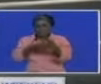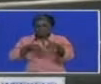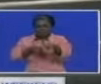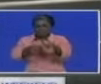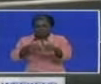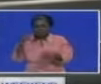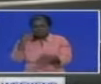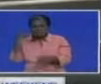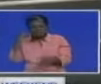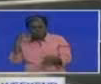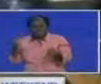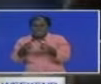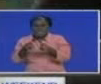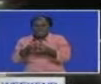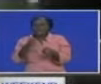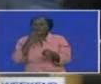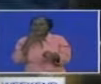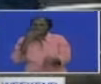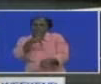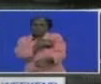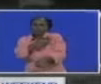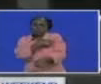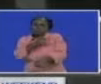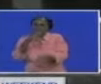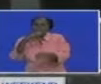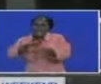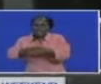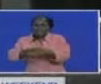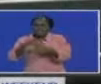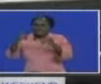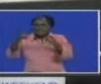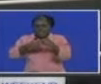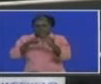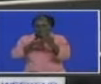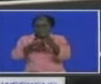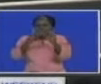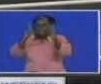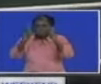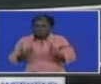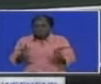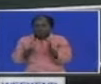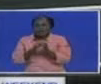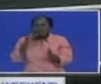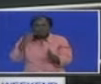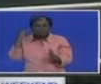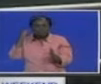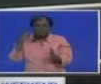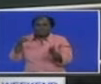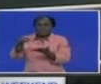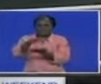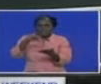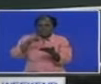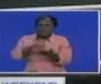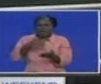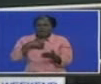and Kenyatta National Hospital all tied on 6 points apiece. Kisumu and Nairobi Metropolitan tied on 4 points. Central had a point,